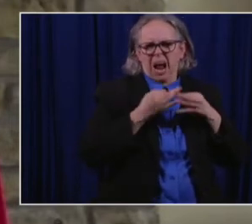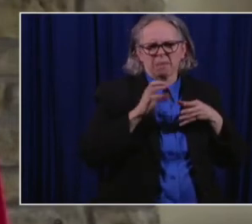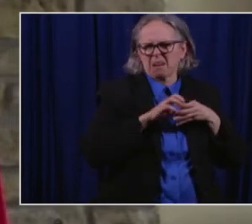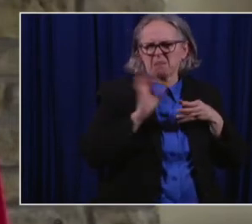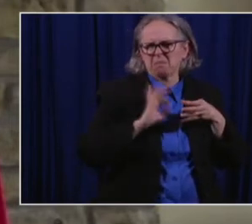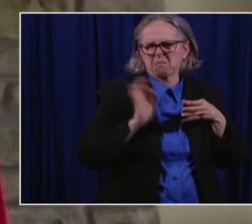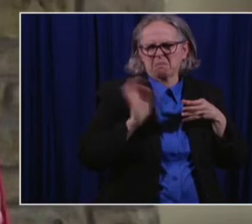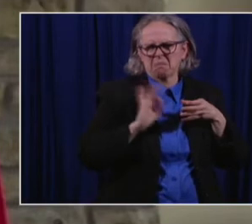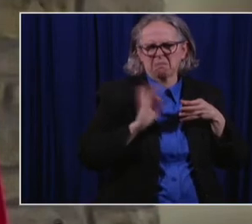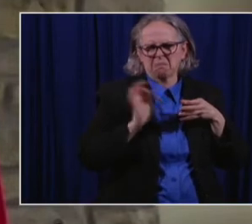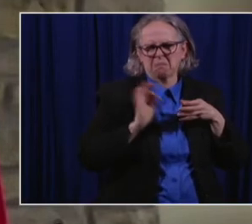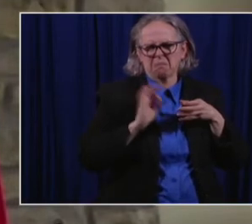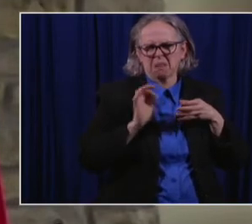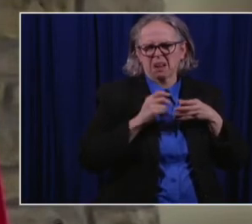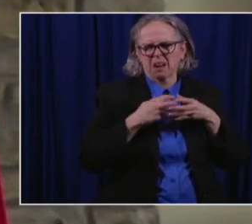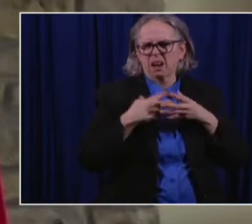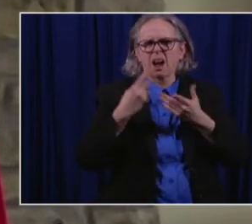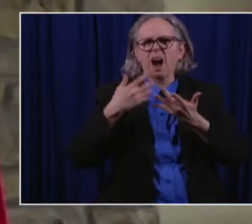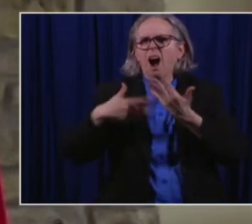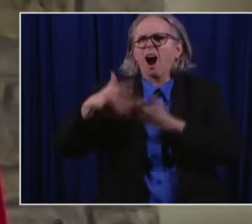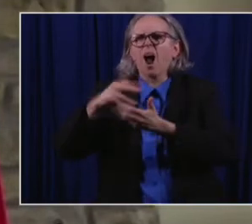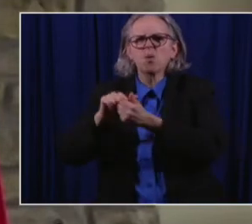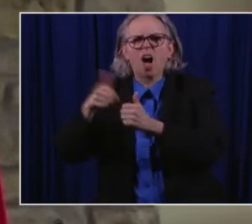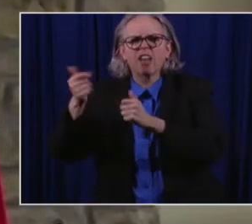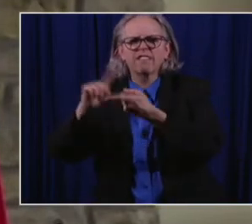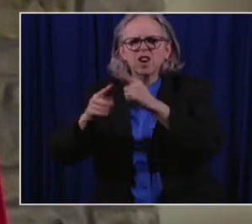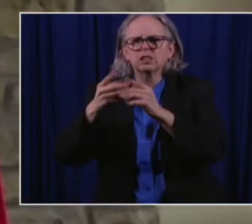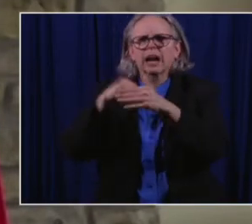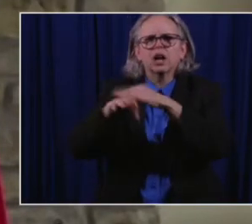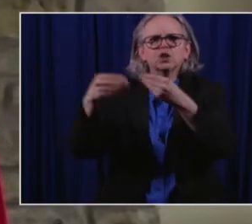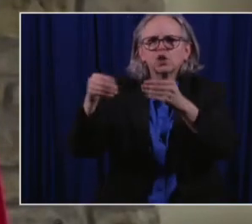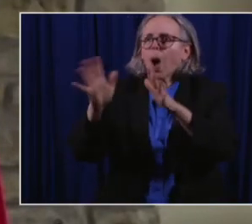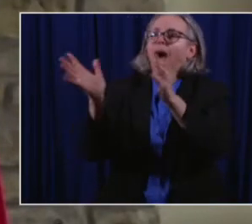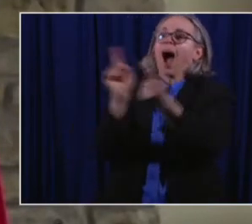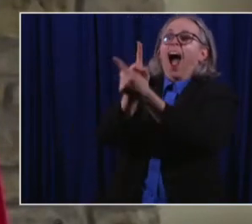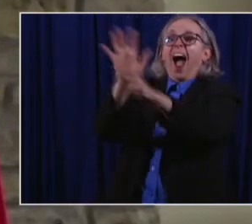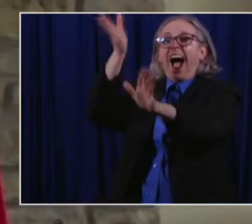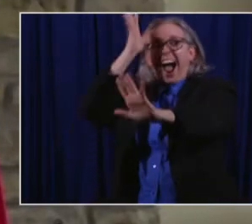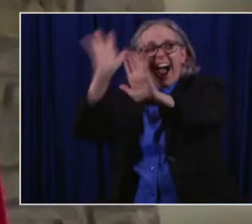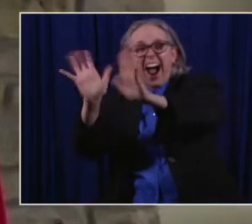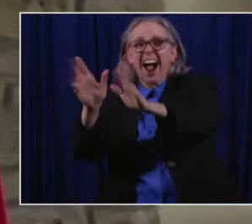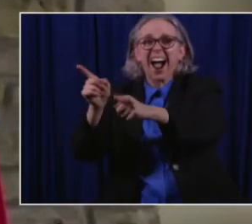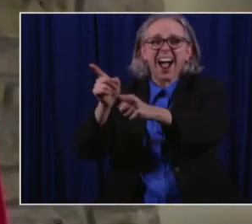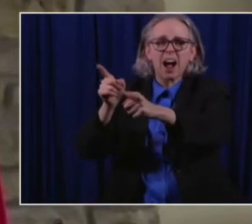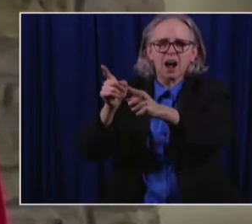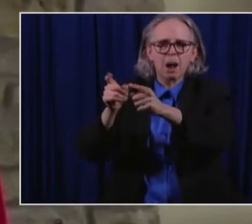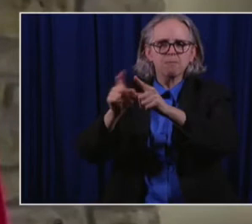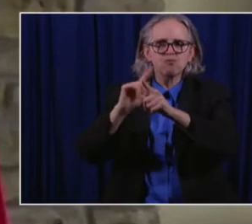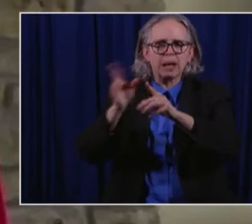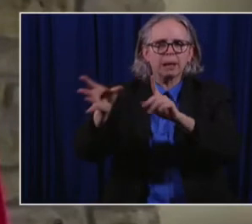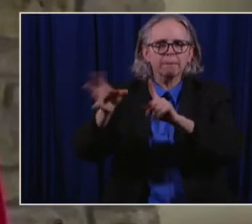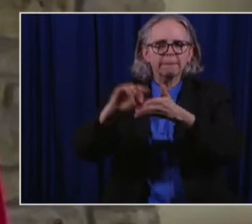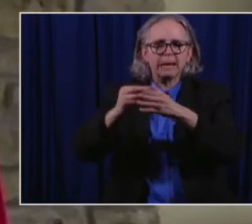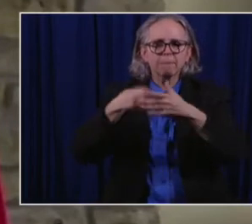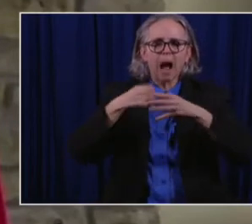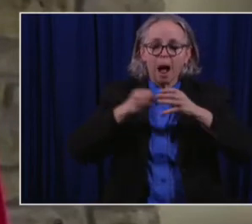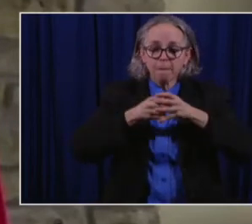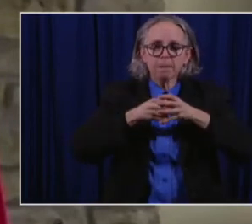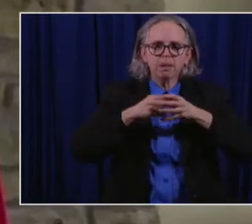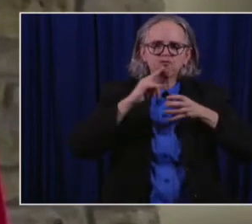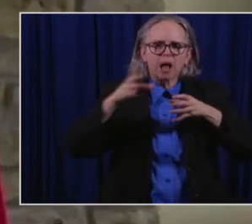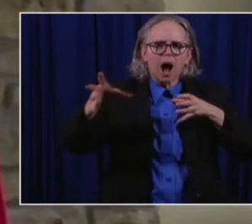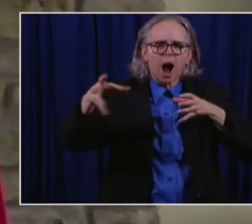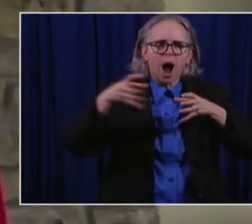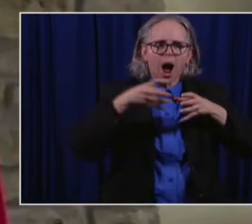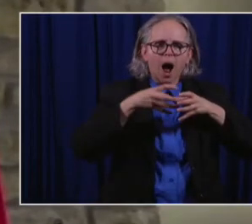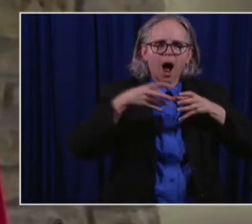in our mind we think it is, because we're including people outside of our house. And if we're including anybody outside of our house, whether they're our